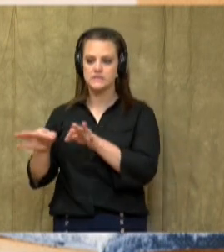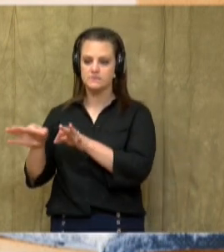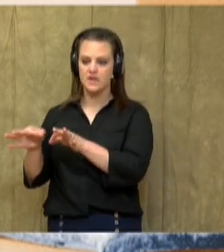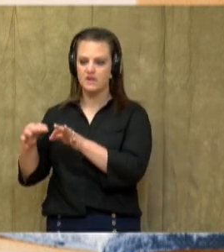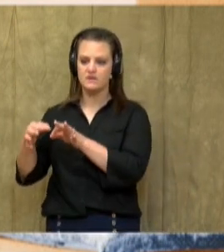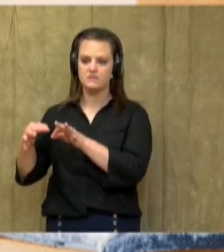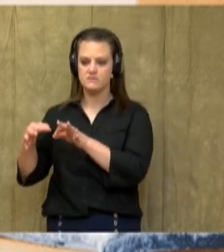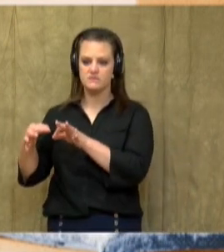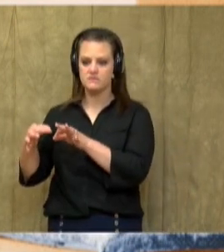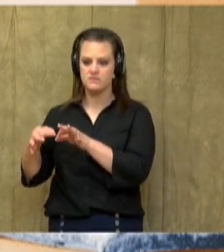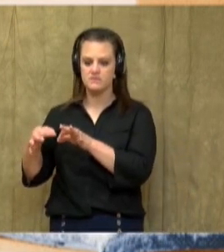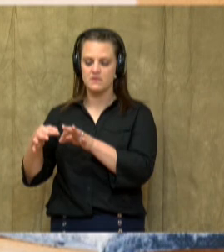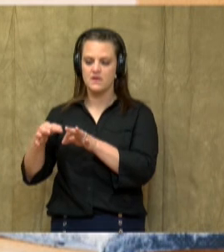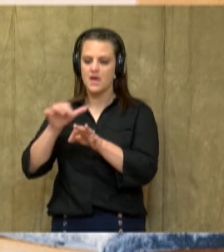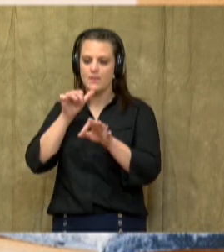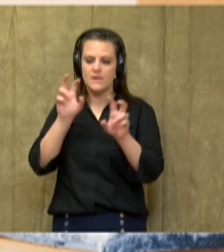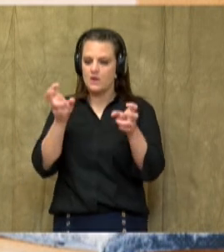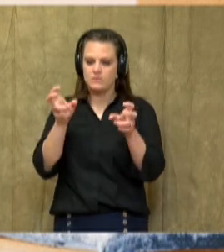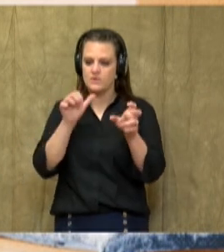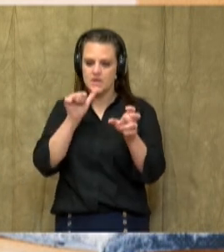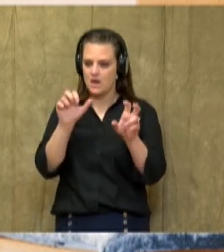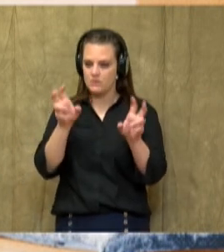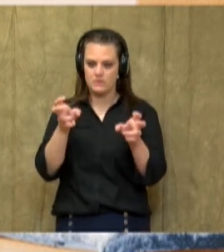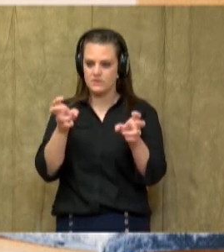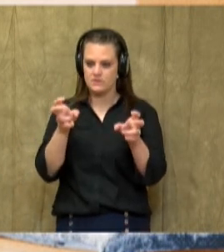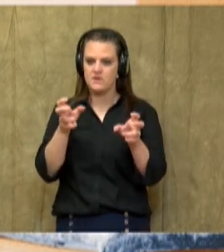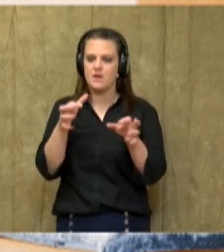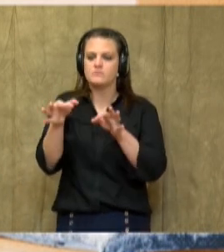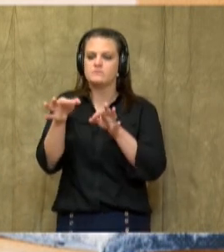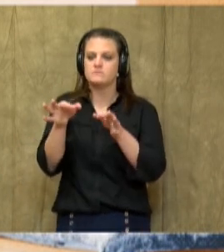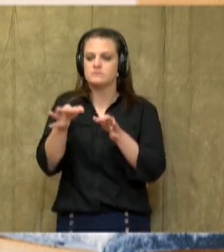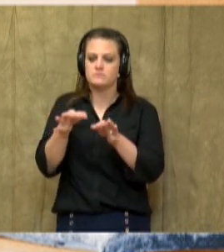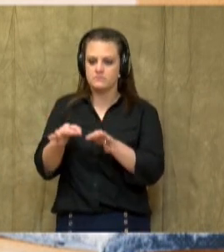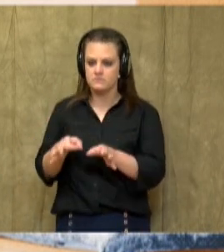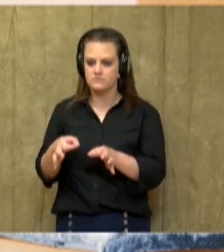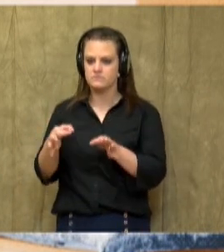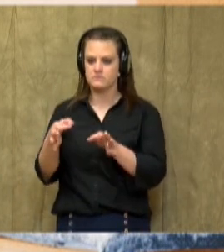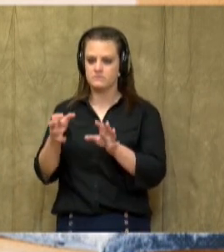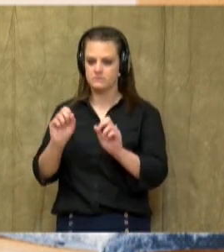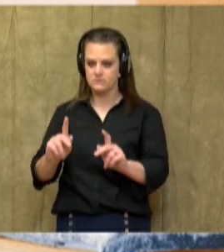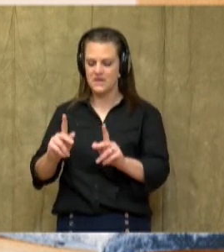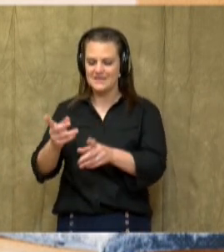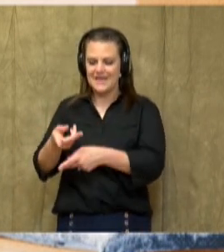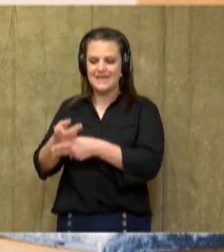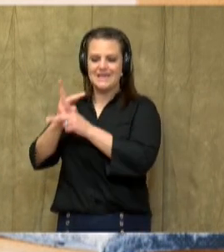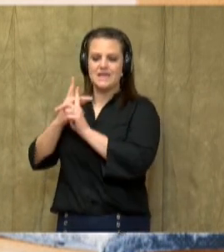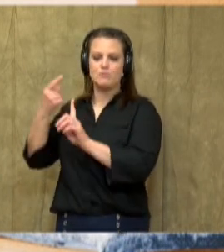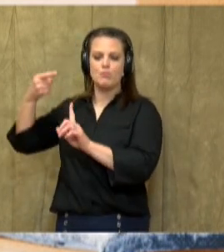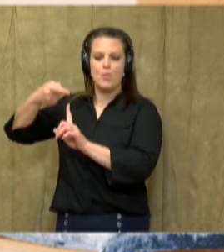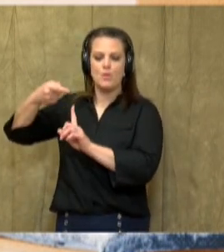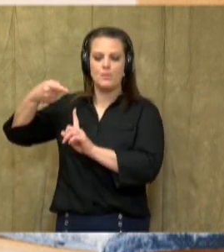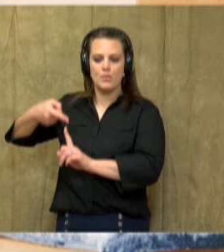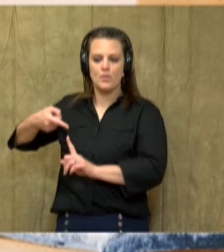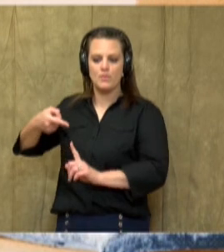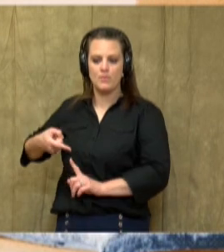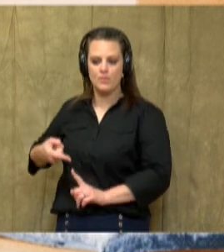I would say the author states, but I said the author explains that they keep up with points each team earns, and the winner